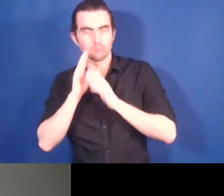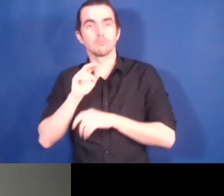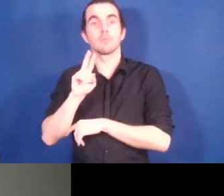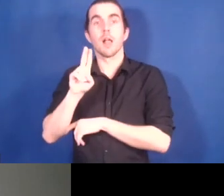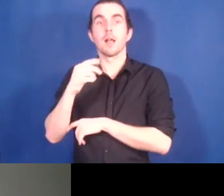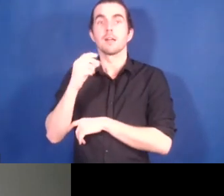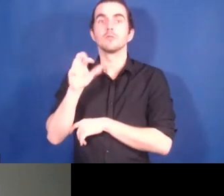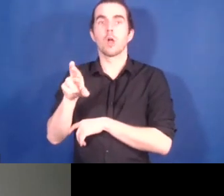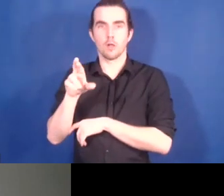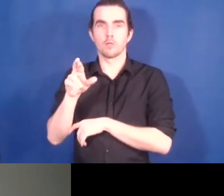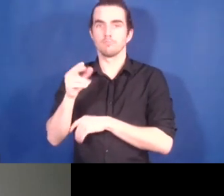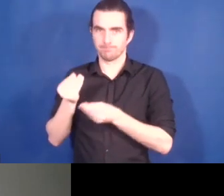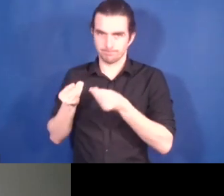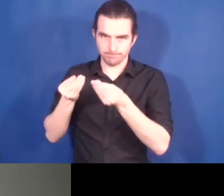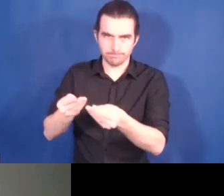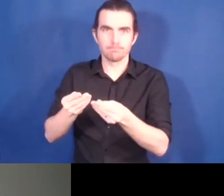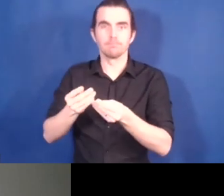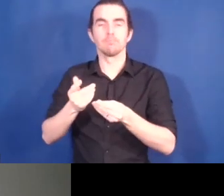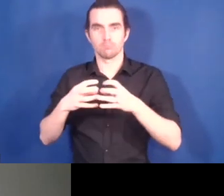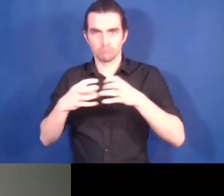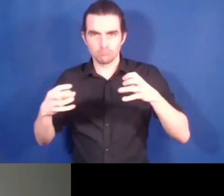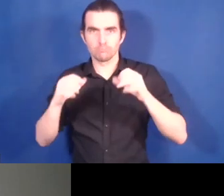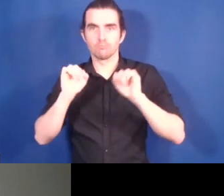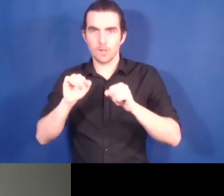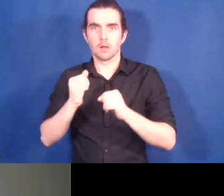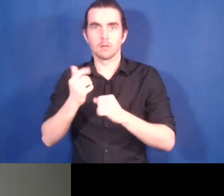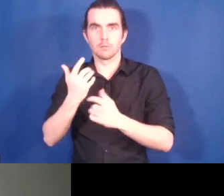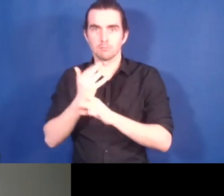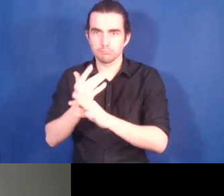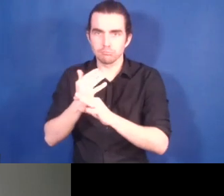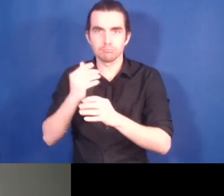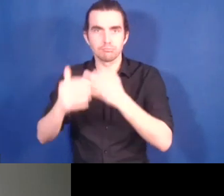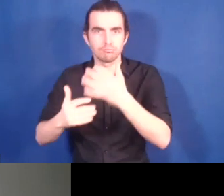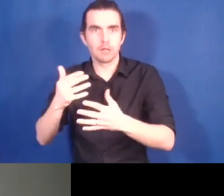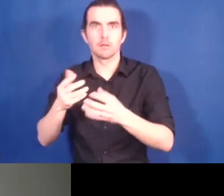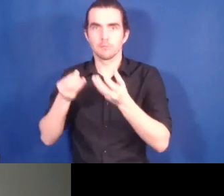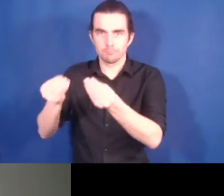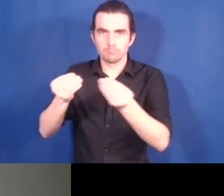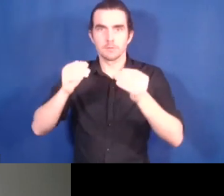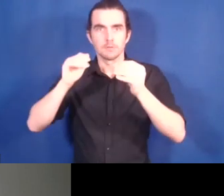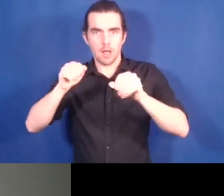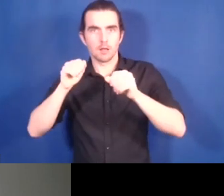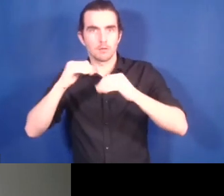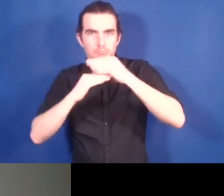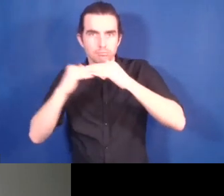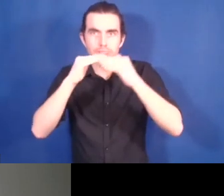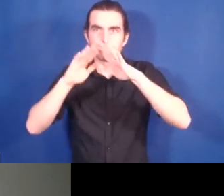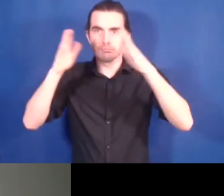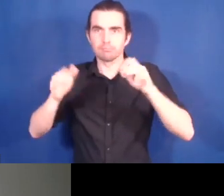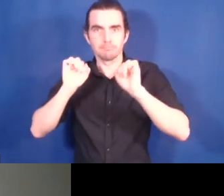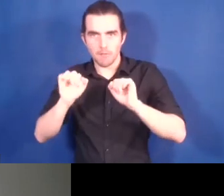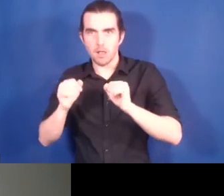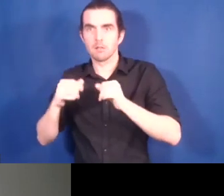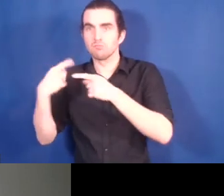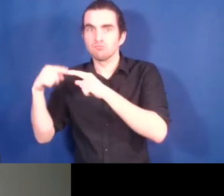possible. But the actual locals were saying, okay, yeah, just stick it on the side here, because that would facilitate access to other utilities